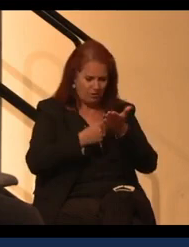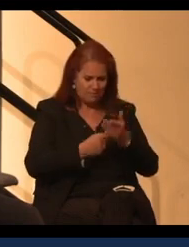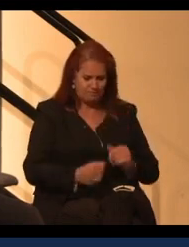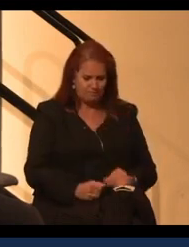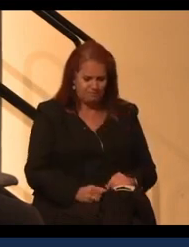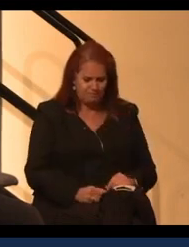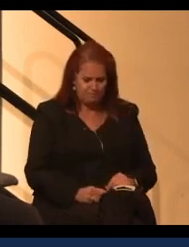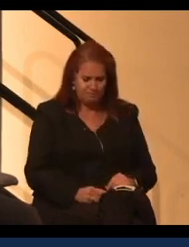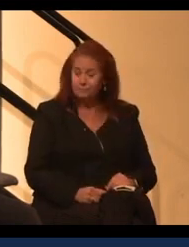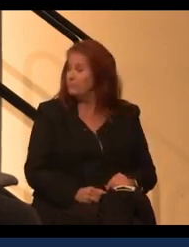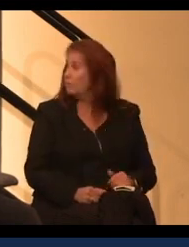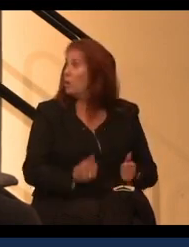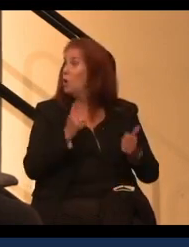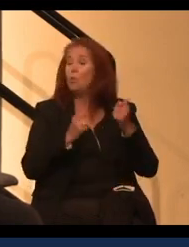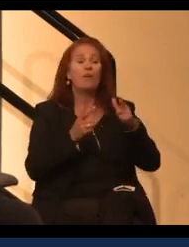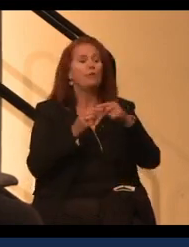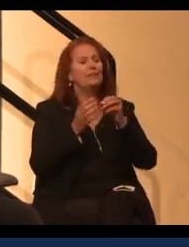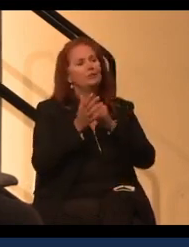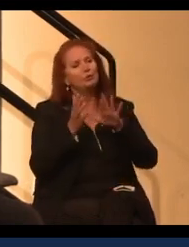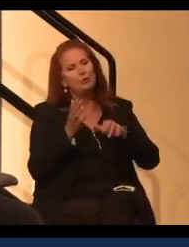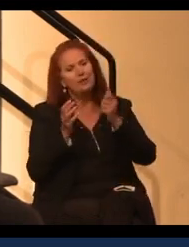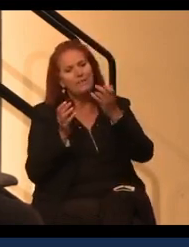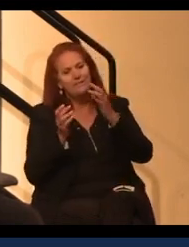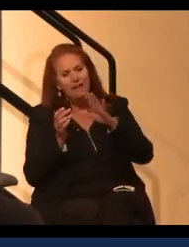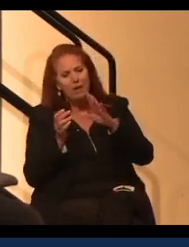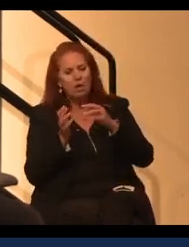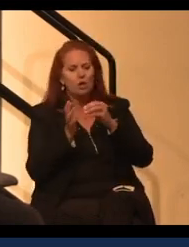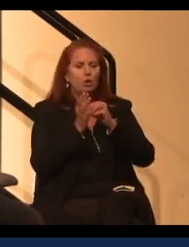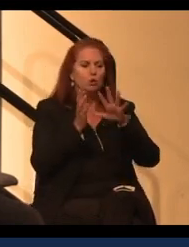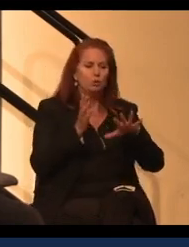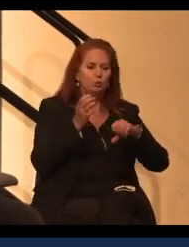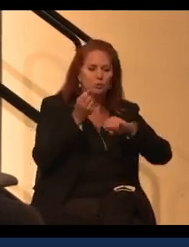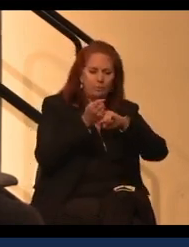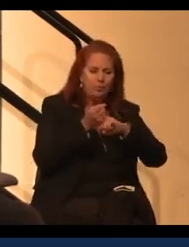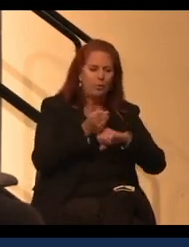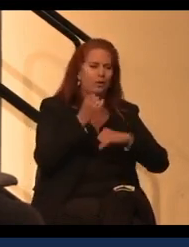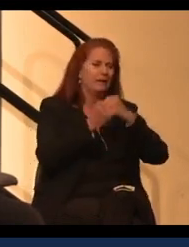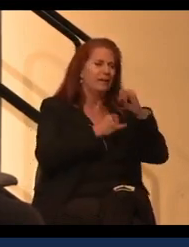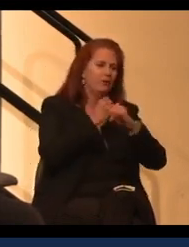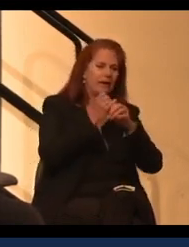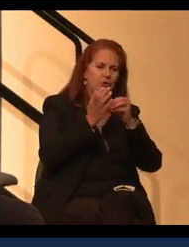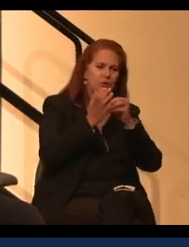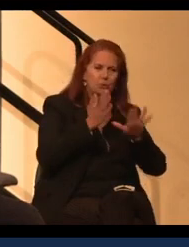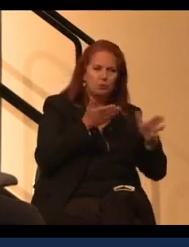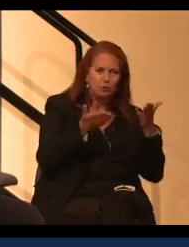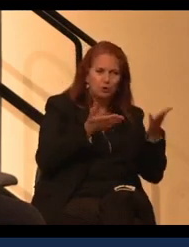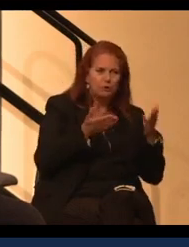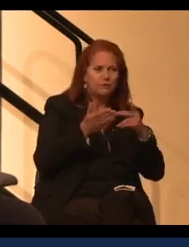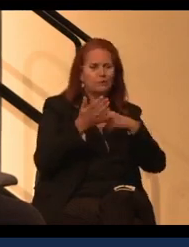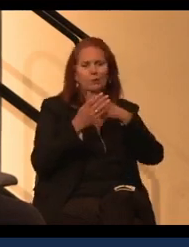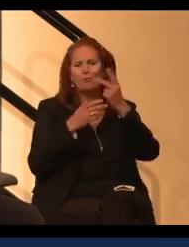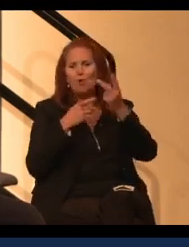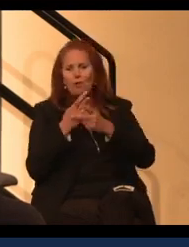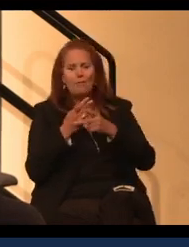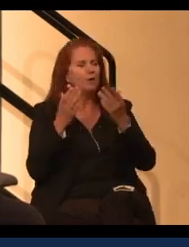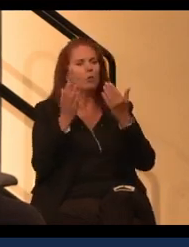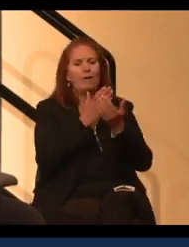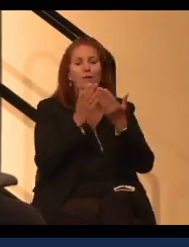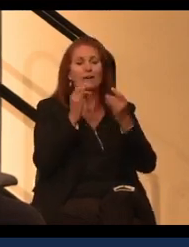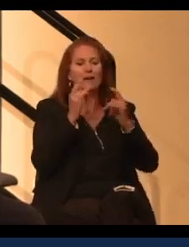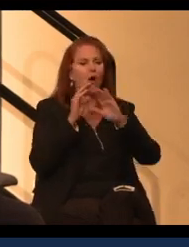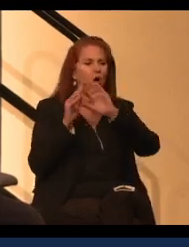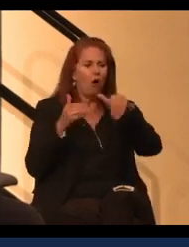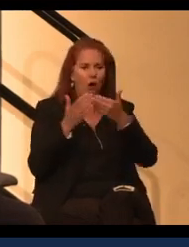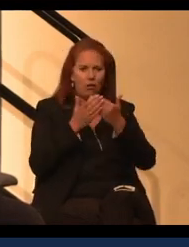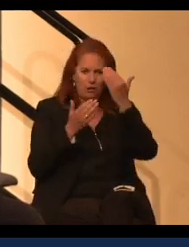So, whether you're in student affairs, student support, academic affairs, international student services, or programming, we all